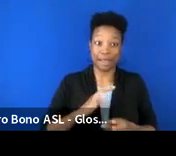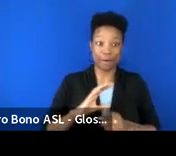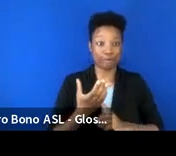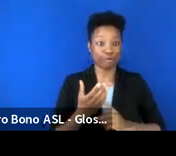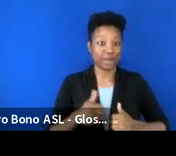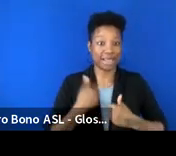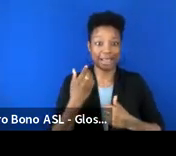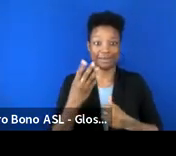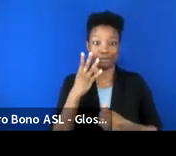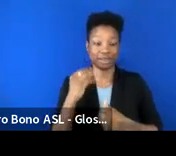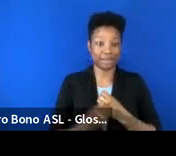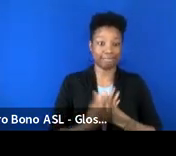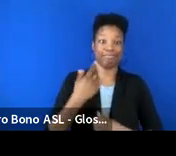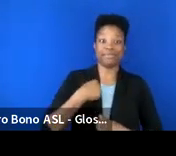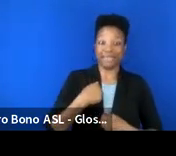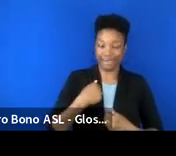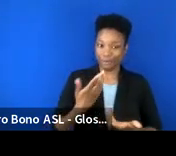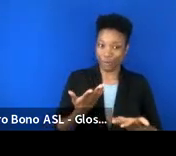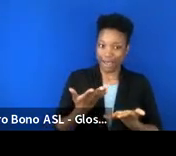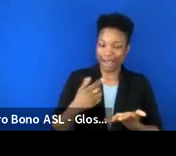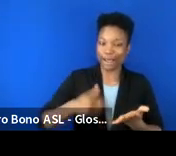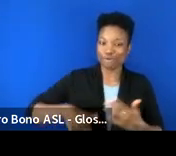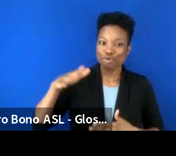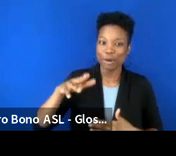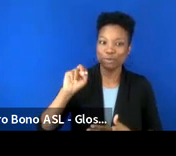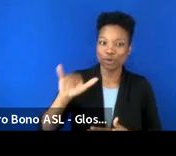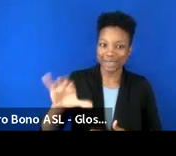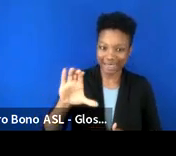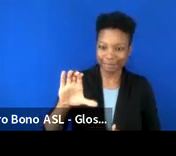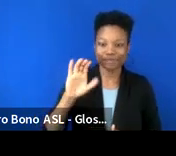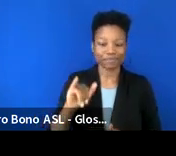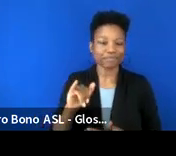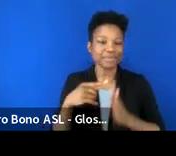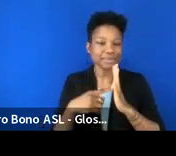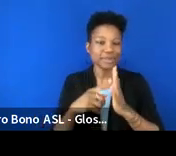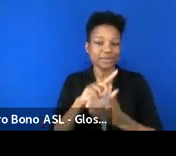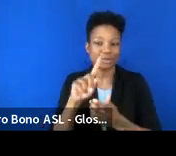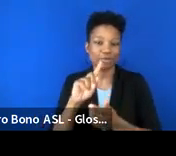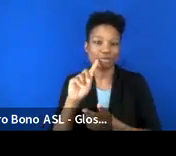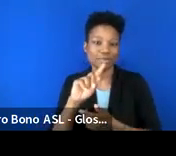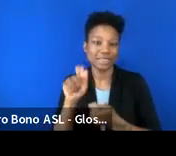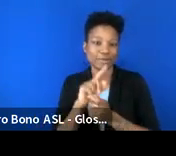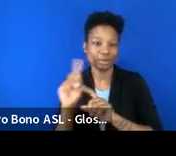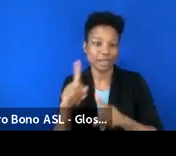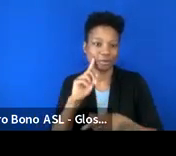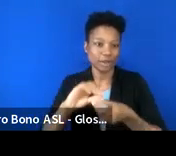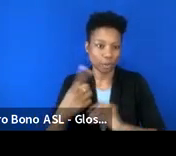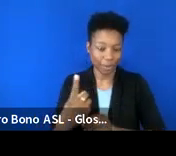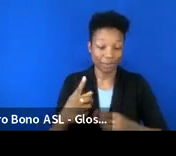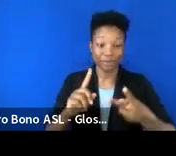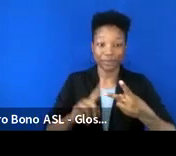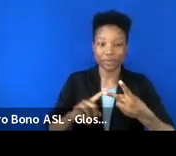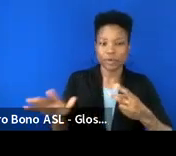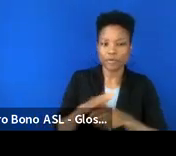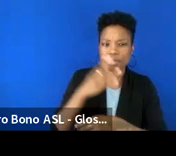those are just some examples of an answer to number one. Number two is, what is the full name of you or your